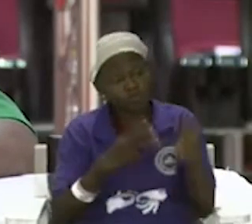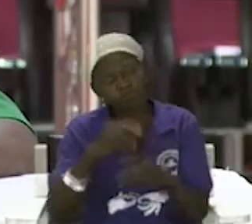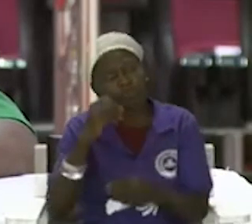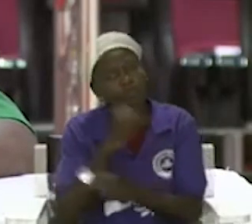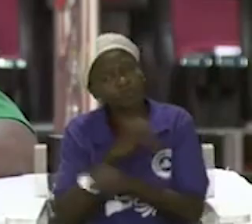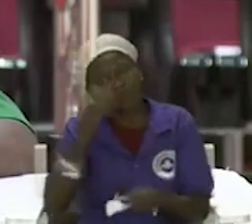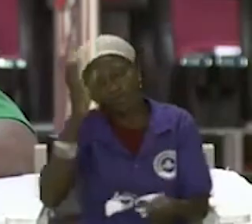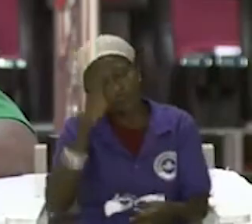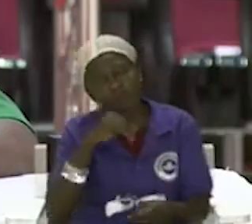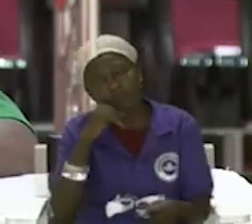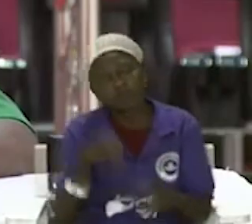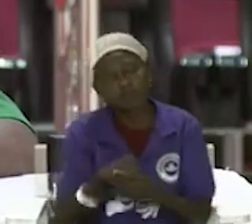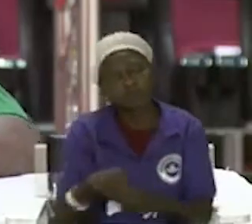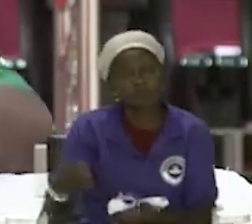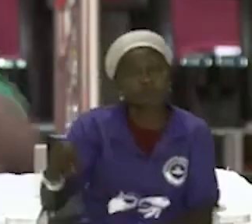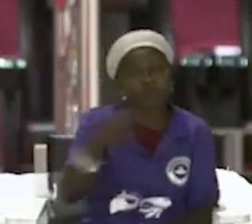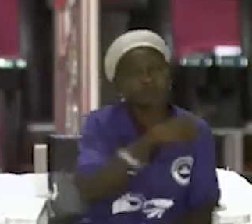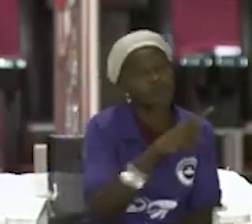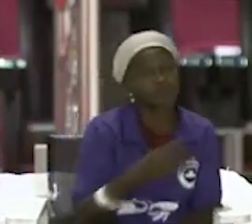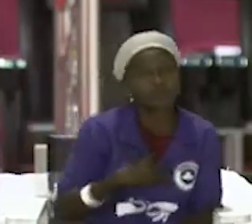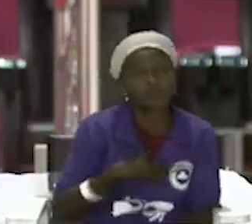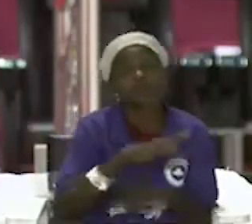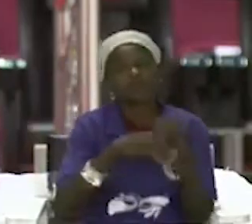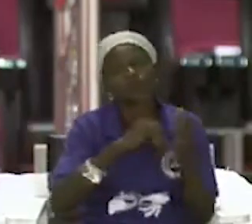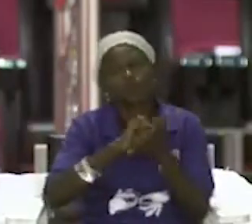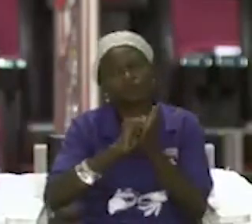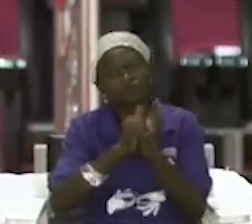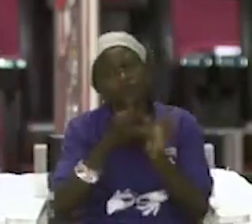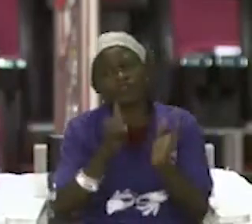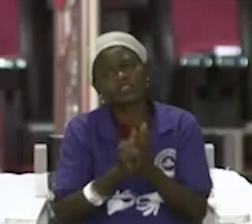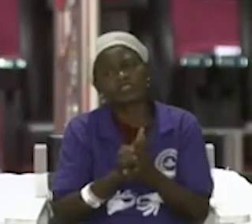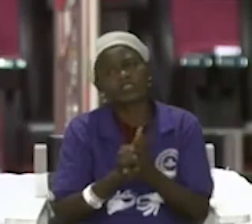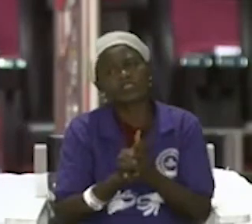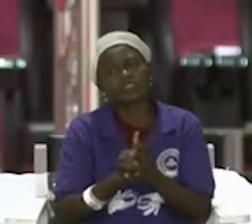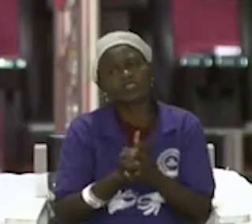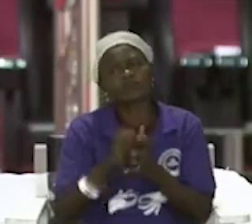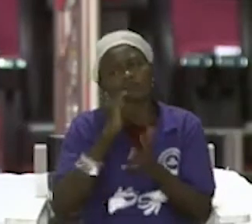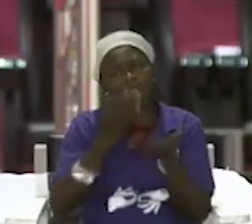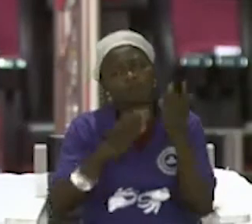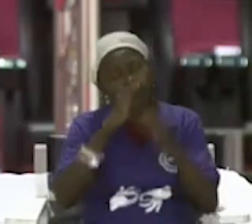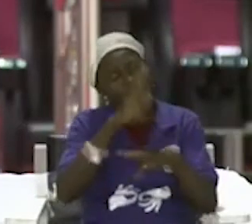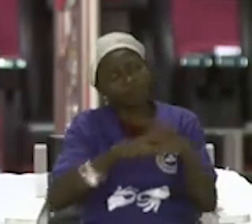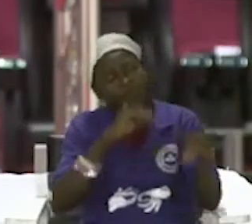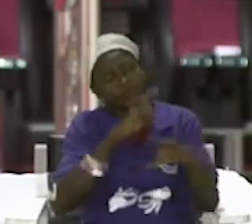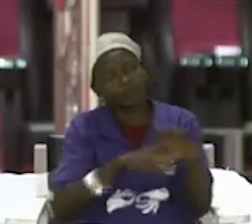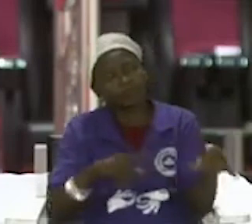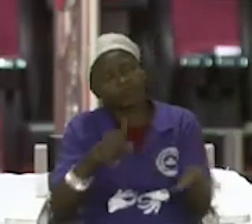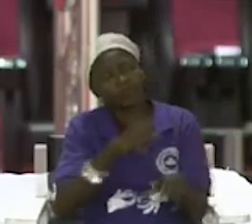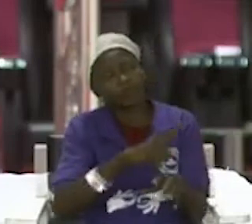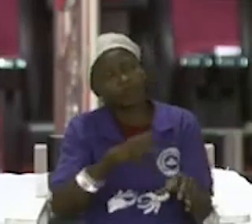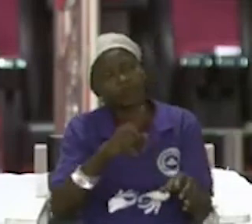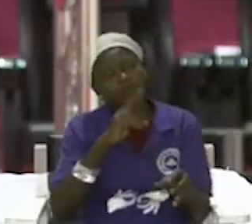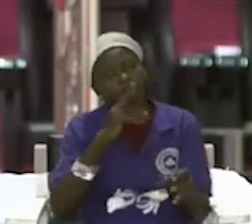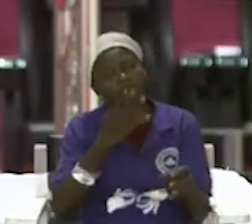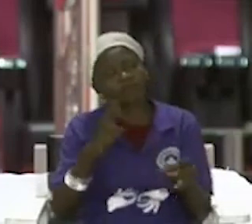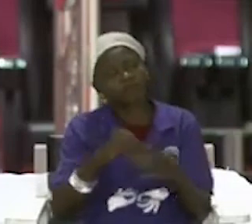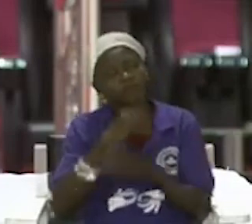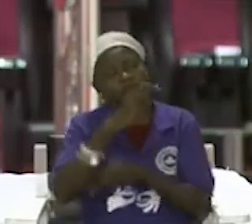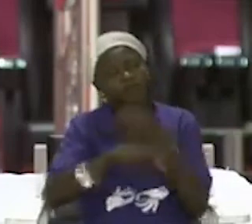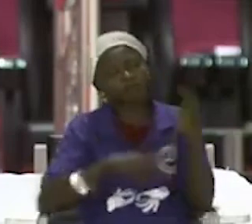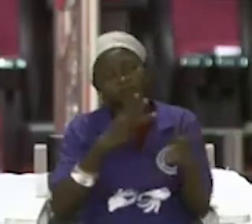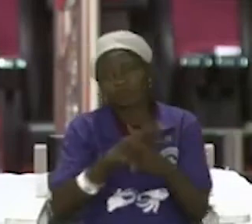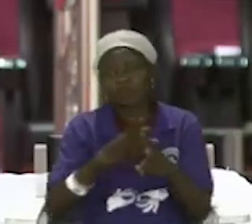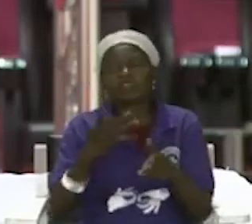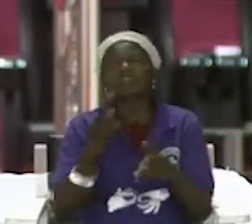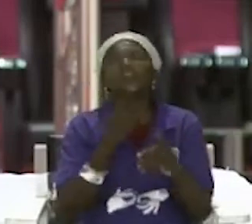is not in you. And all those things that might be beckoning to you, all the things in the world, all the loss of